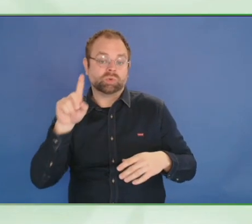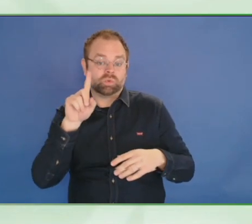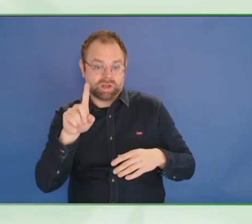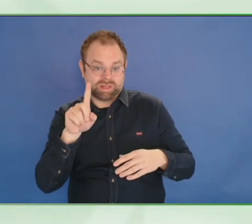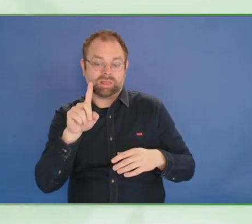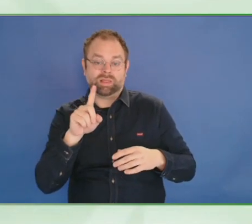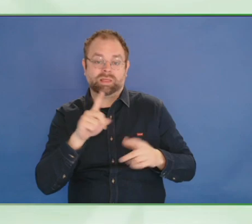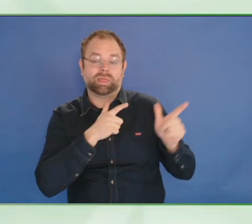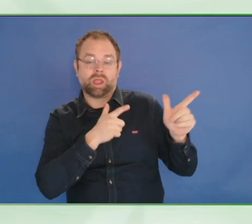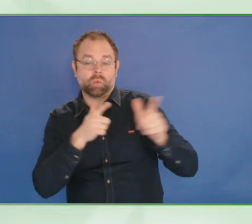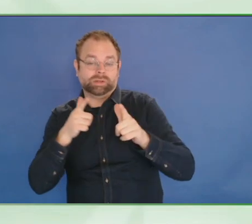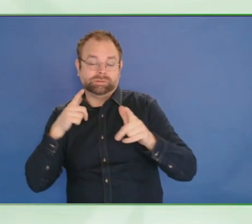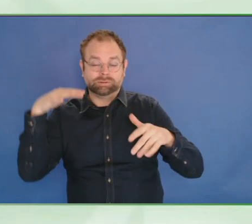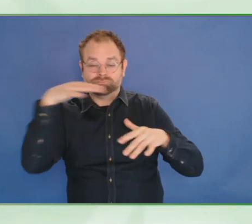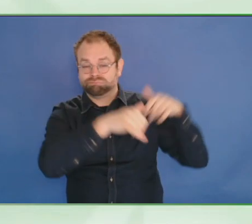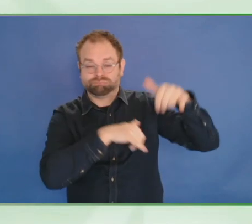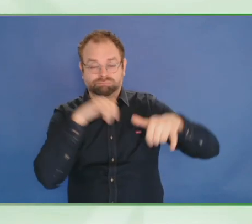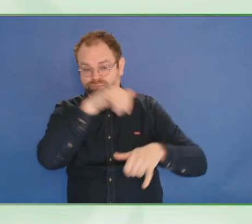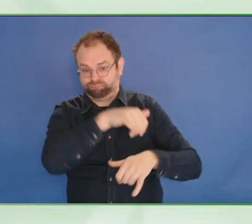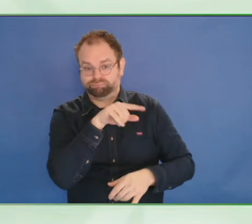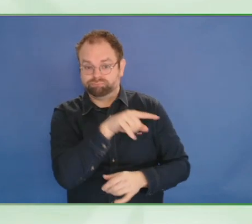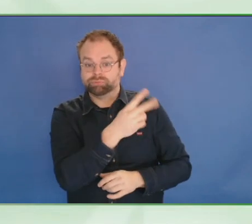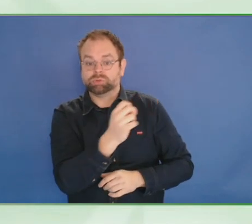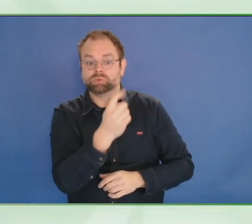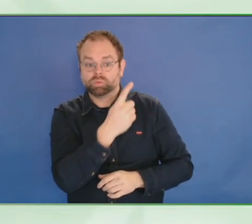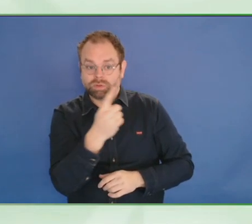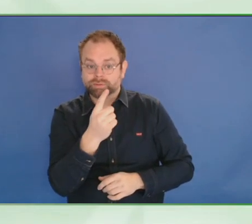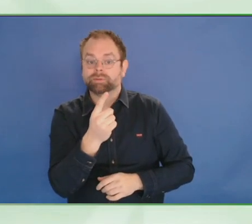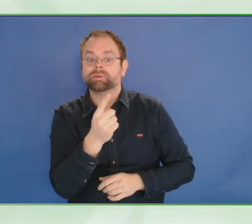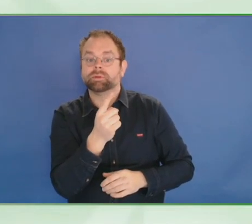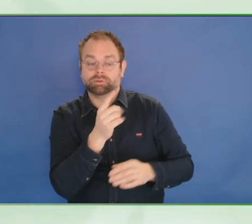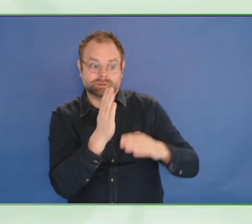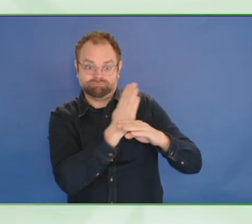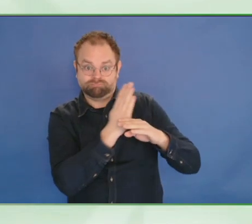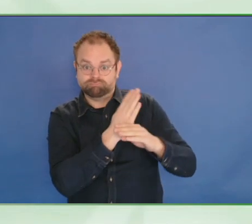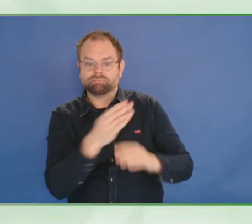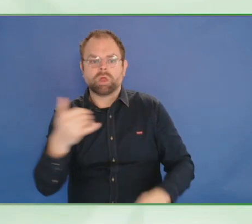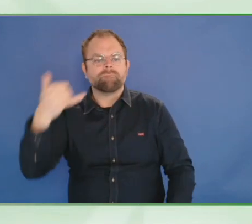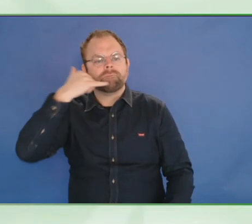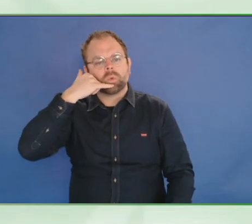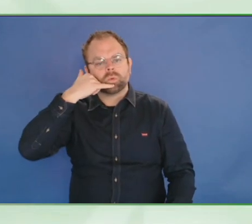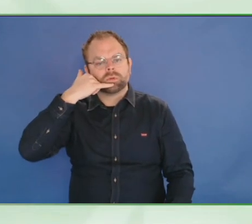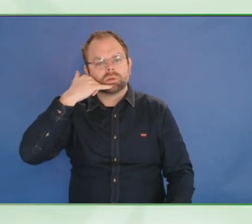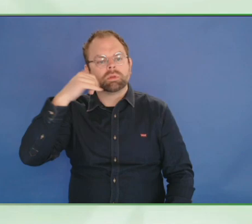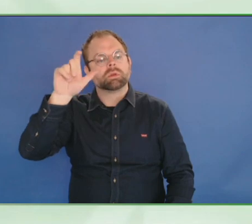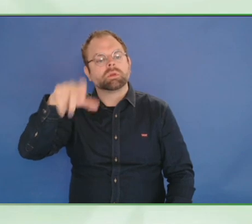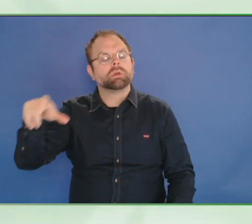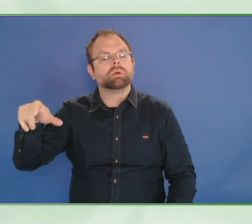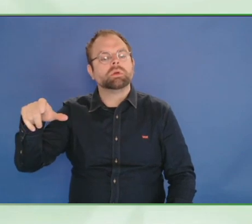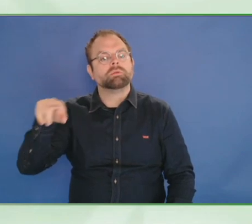some folks who were in New York City who were saying, we have some